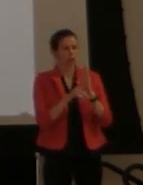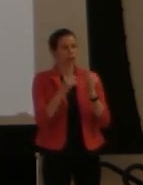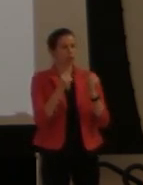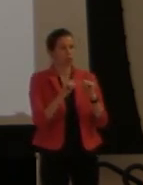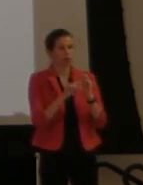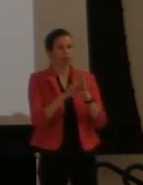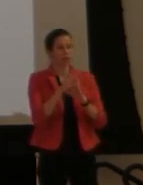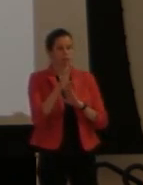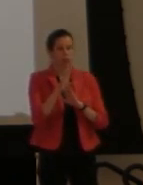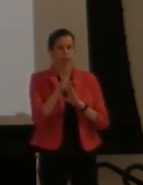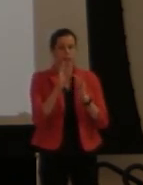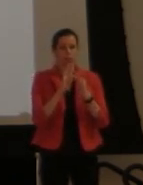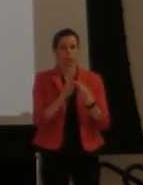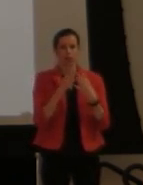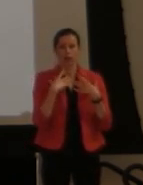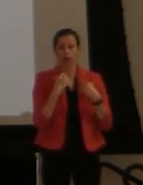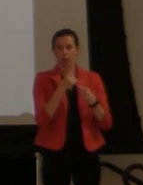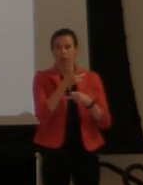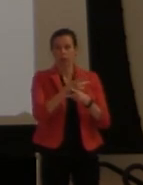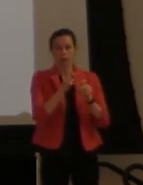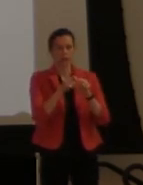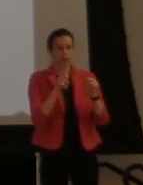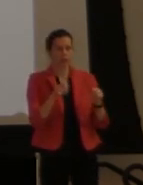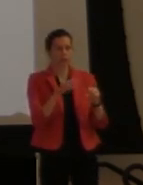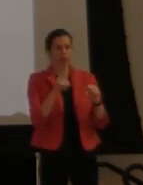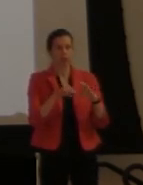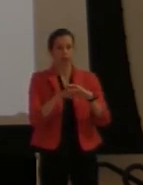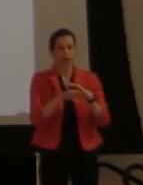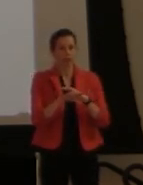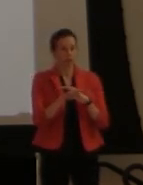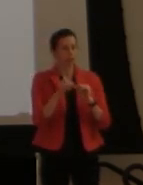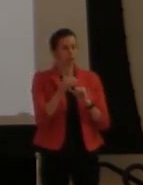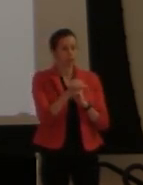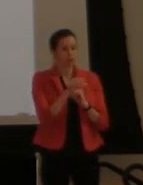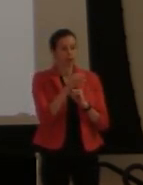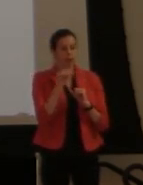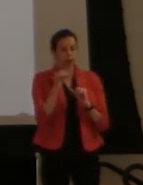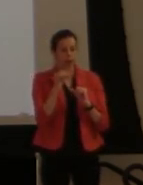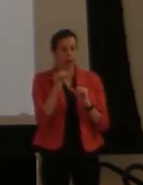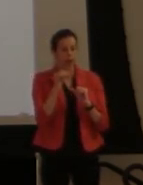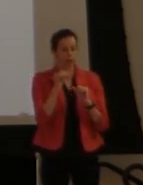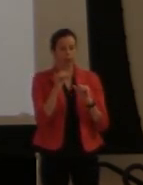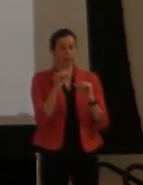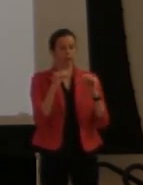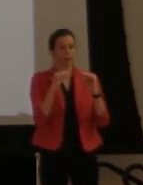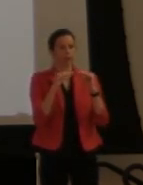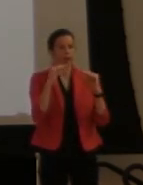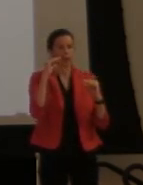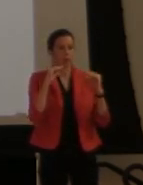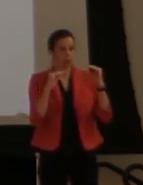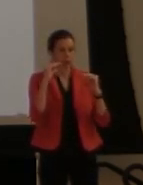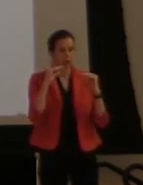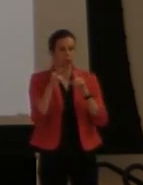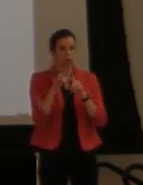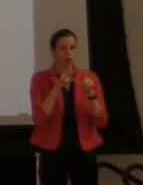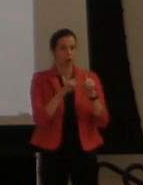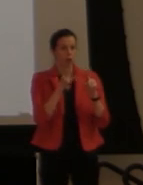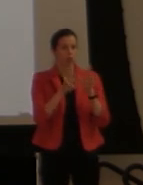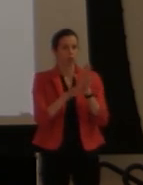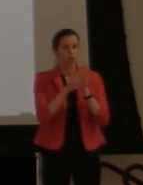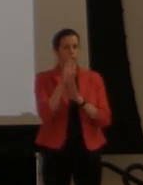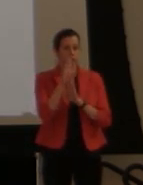issues related to healthcare system and access, healthcare spending, social determinants of health inequity. She also co-leads the